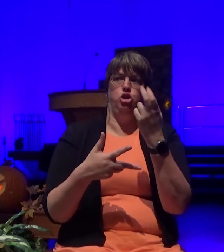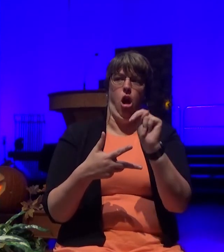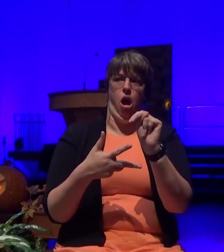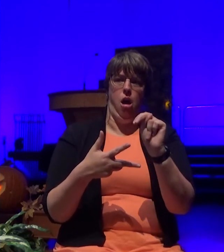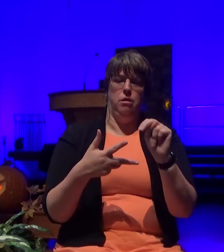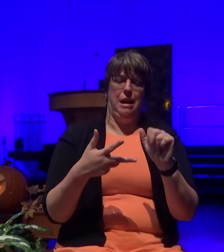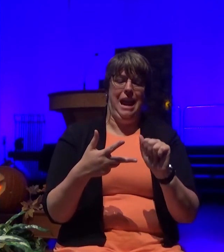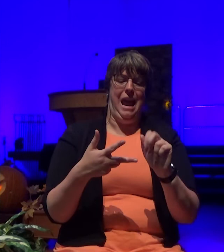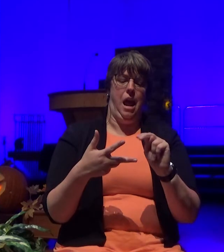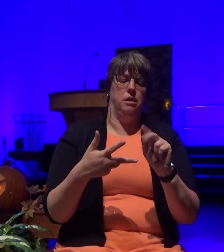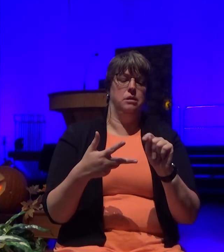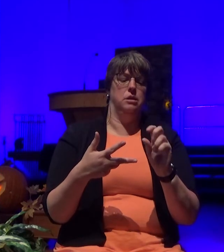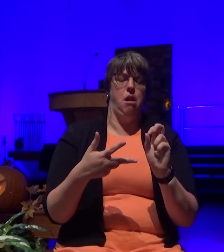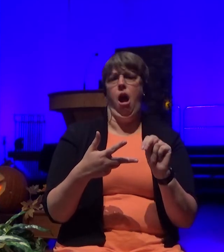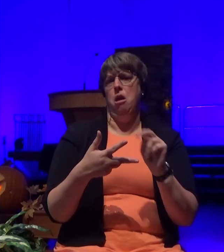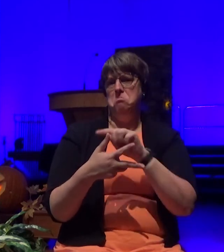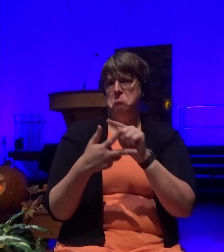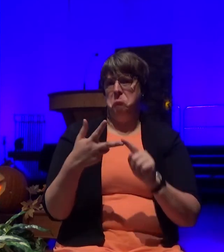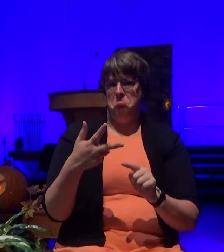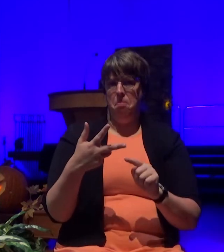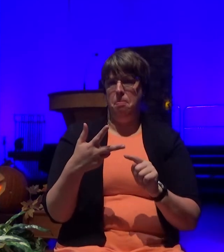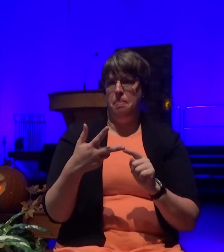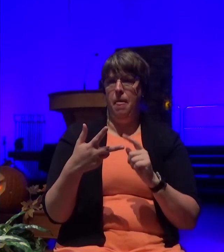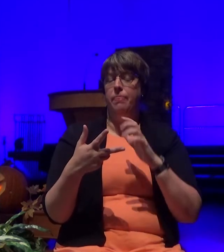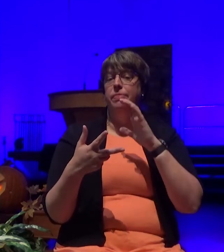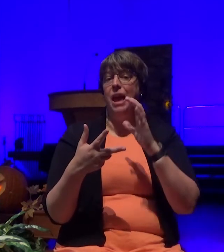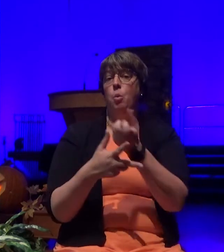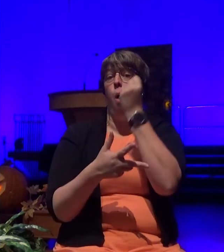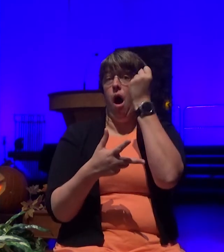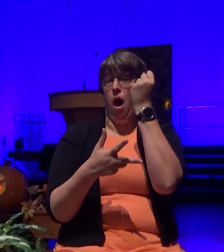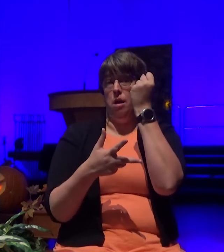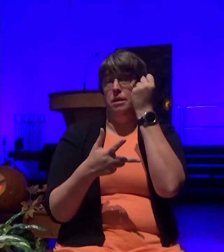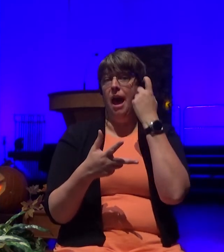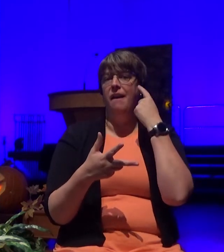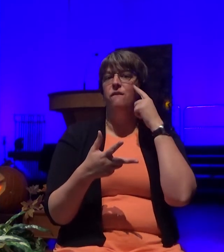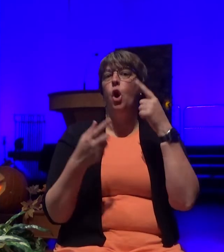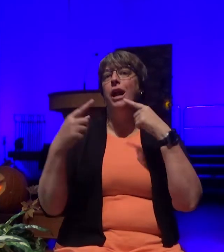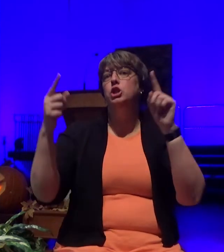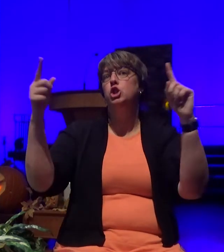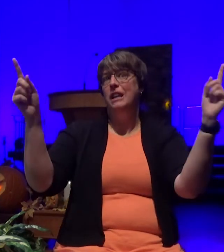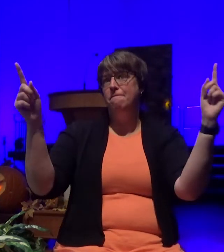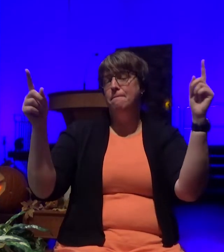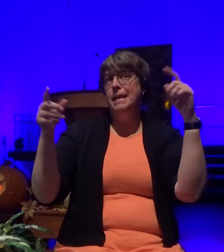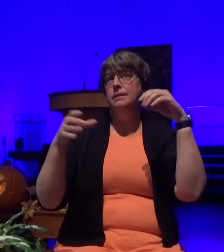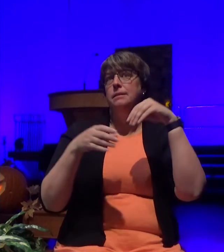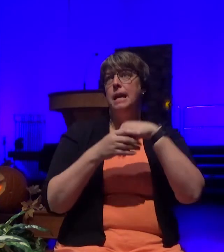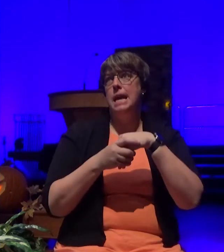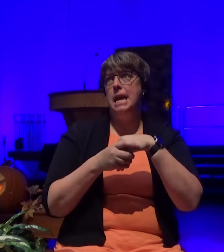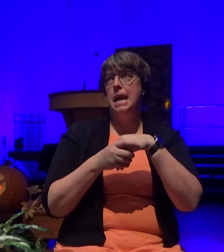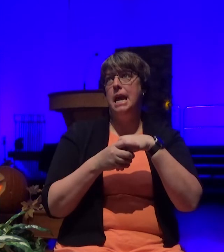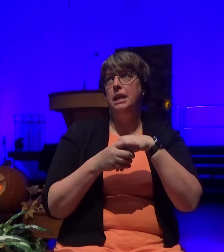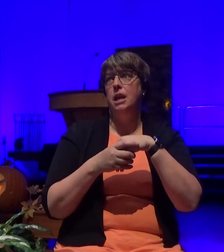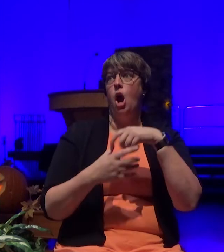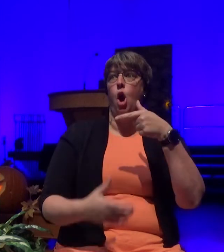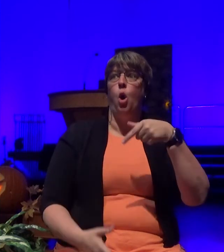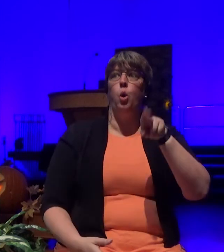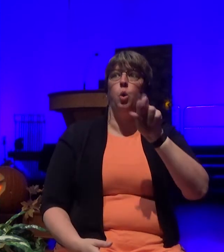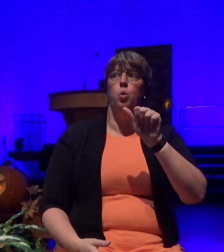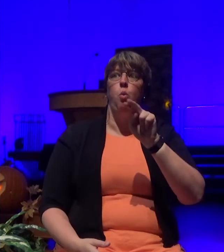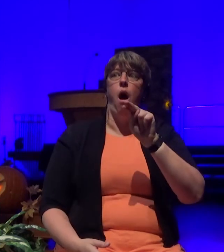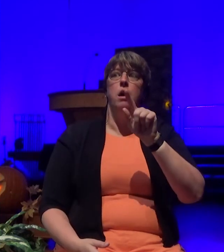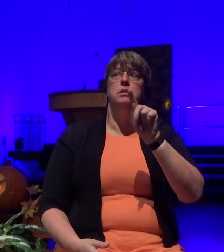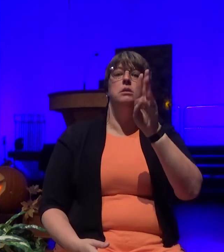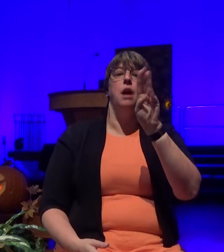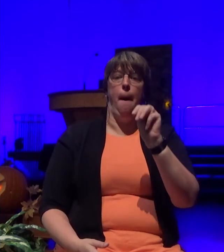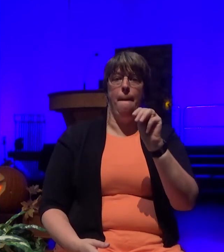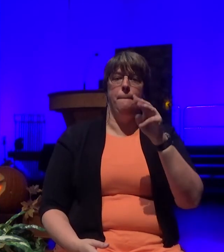Zeilinger. They won it in achievements for landmark achievements in quantum mechanics, the